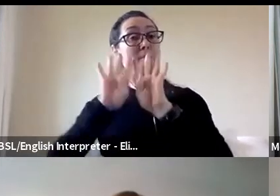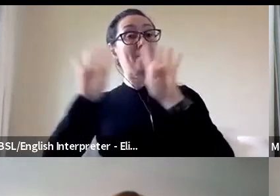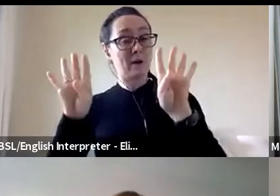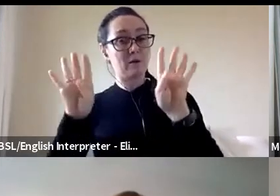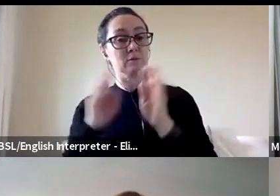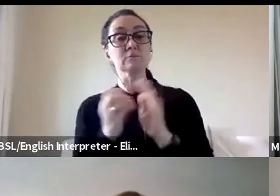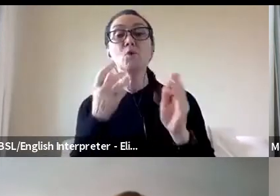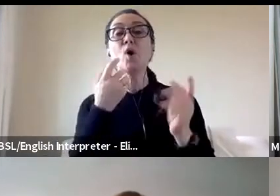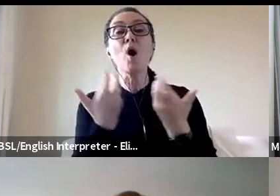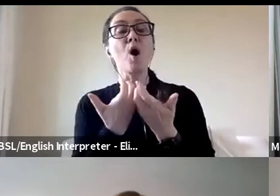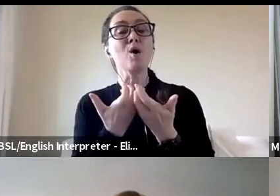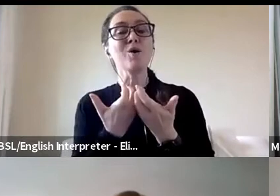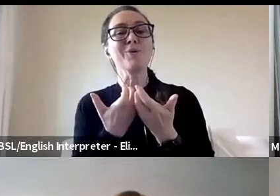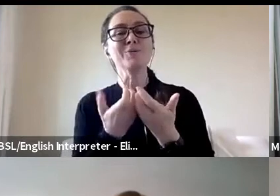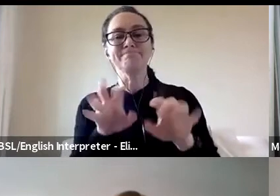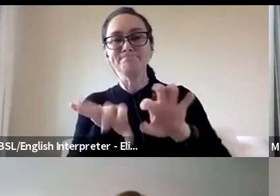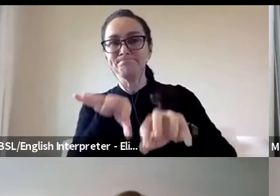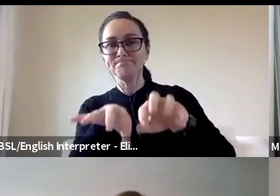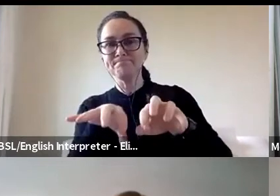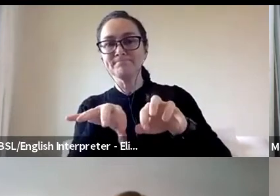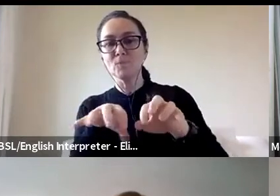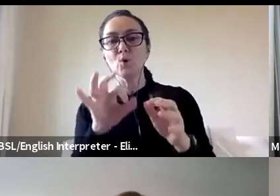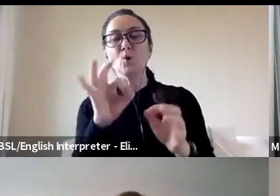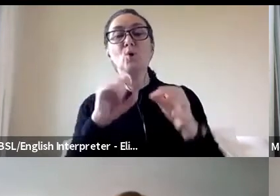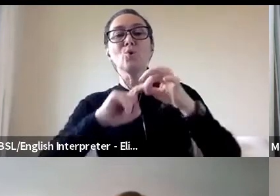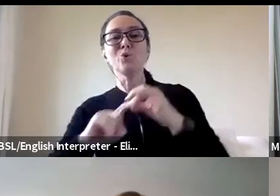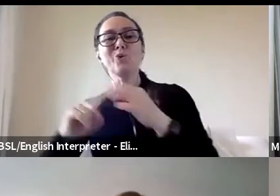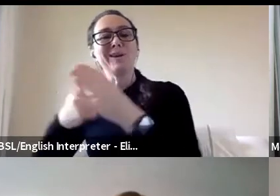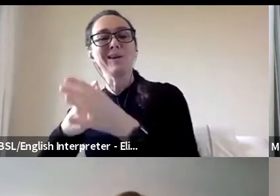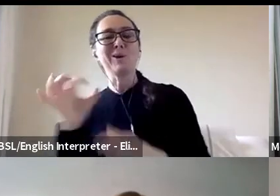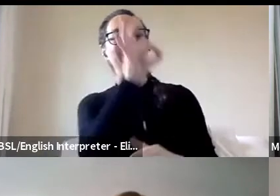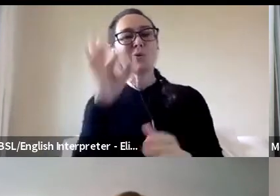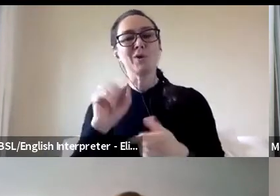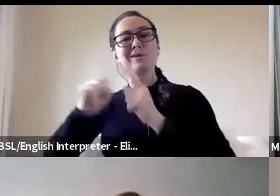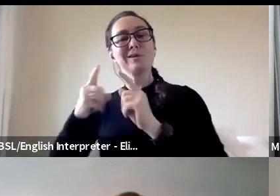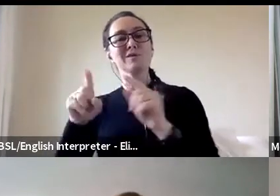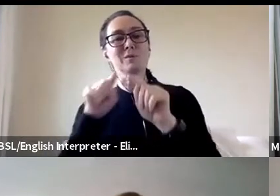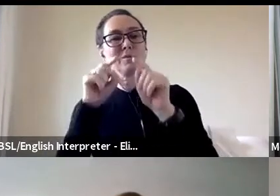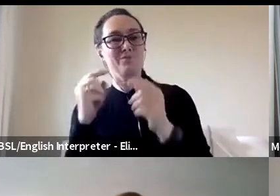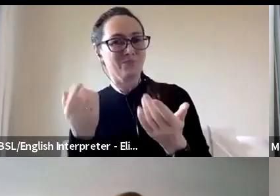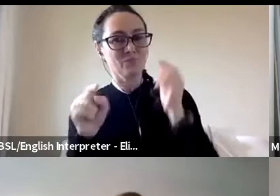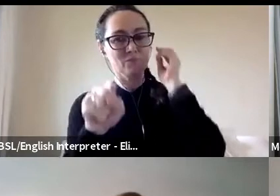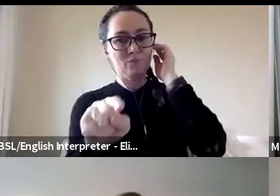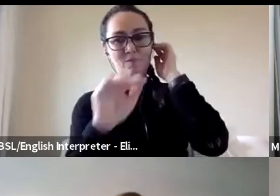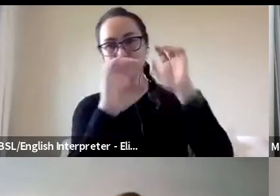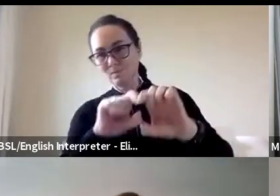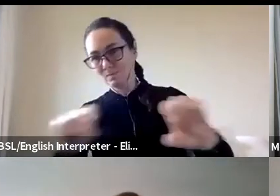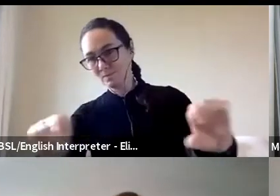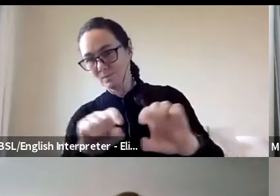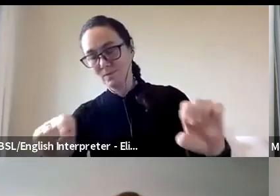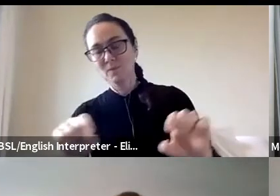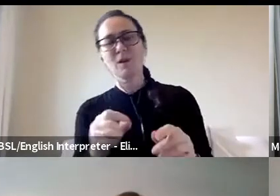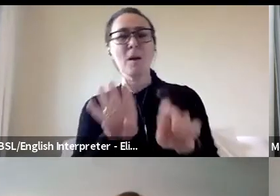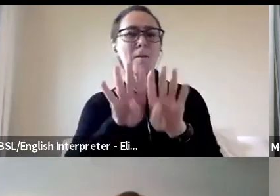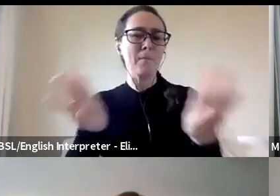Q&A box in the bottom control panel. As time allows, the panel will address as many questions as they can during the Q&A